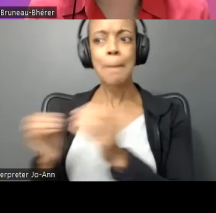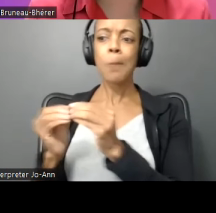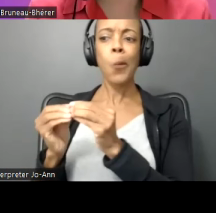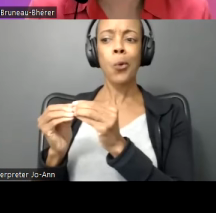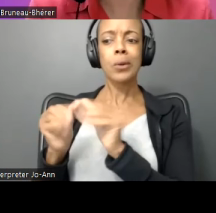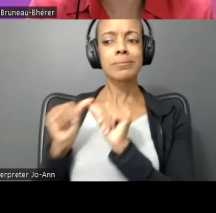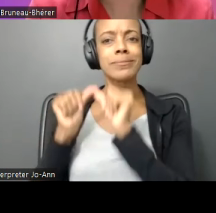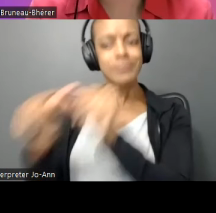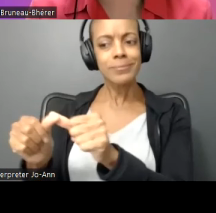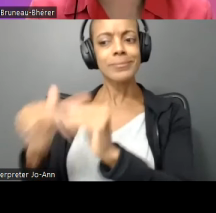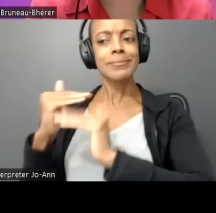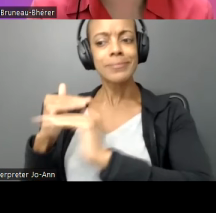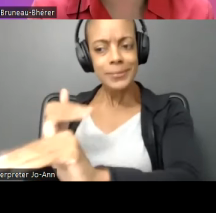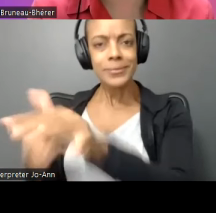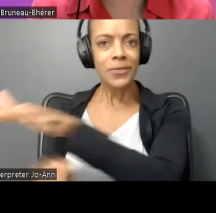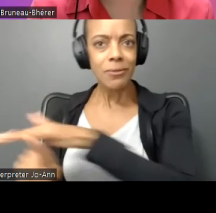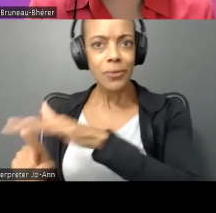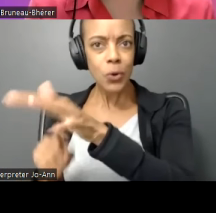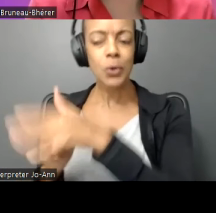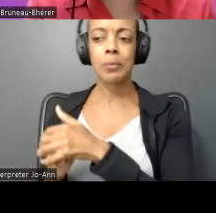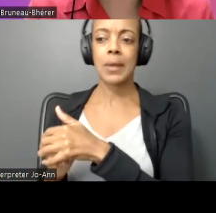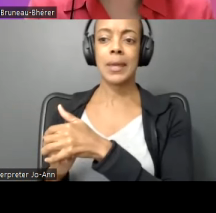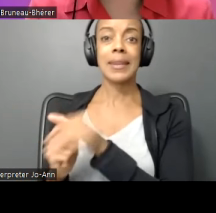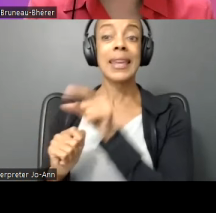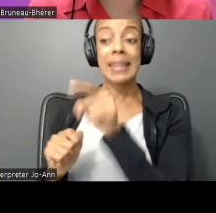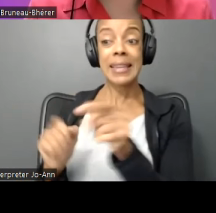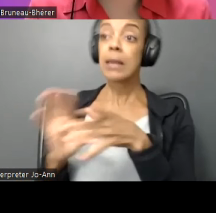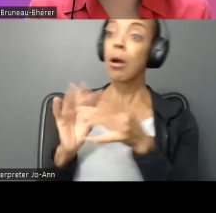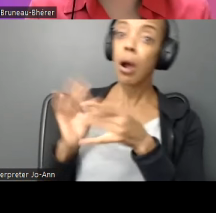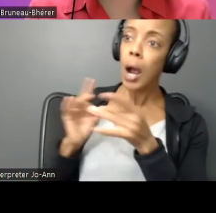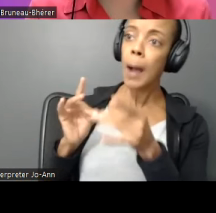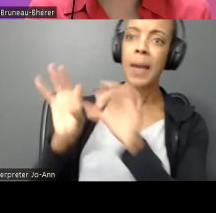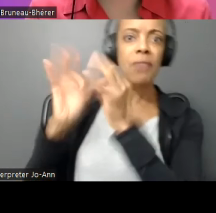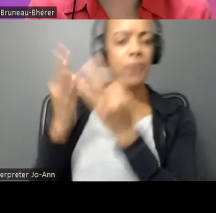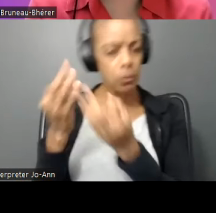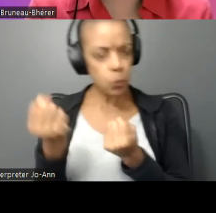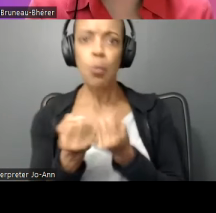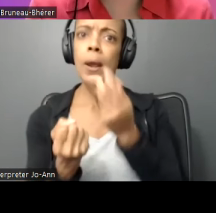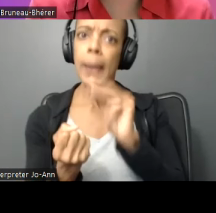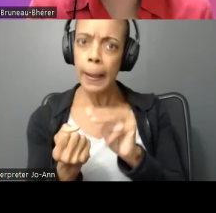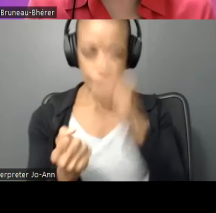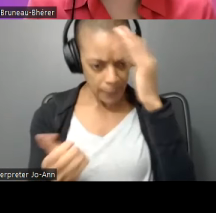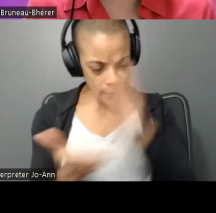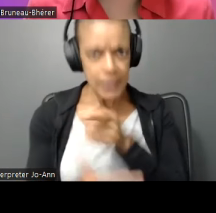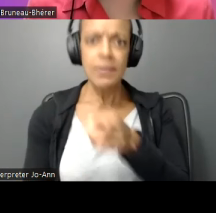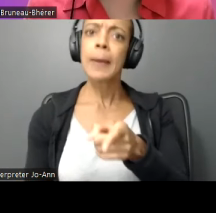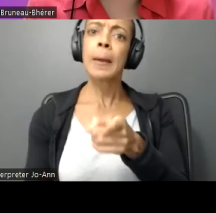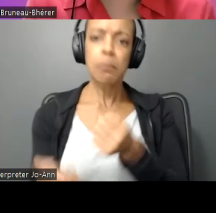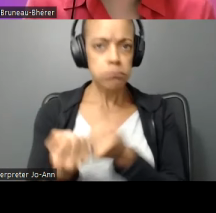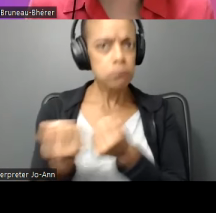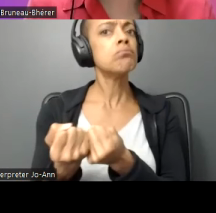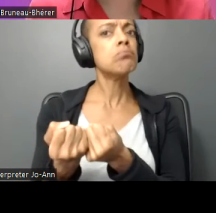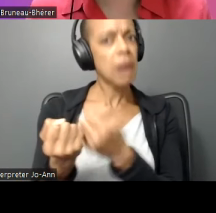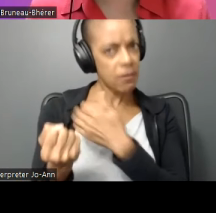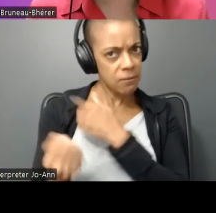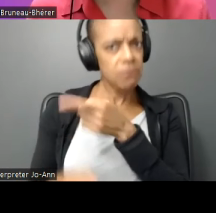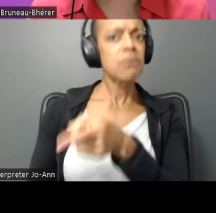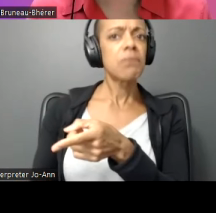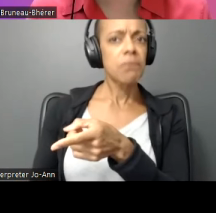doubt what the child says. He'll be believed almost systematically by his family, and he'll be supported through his through